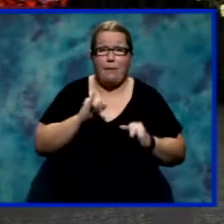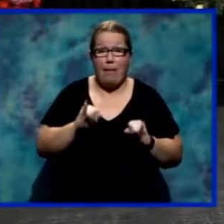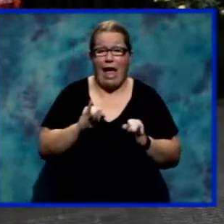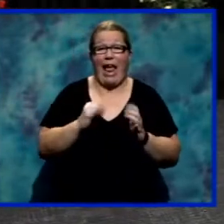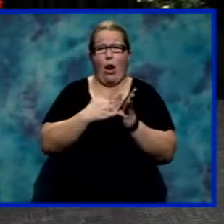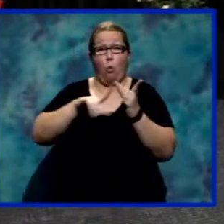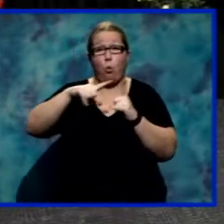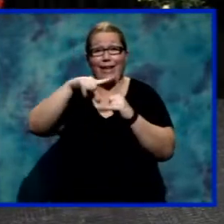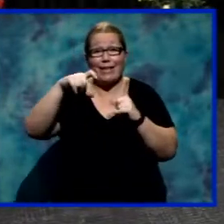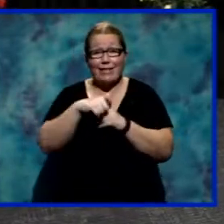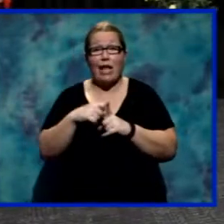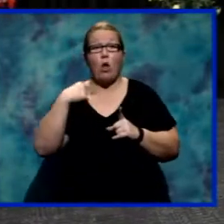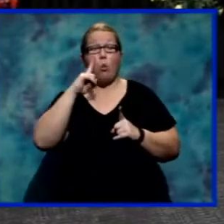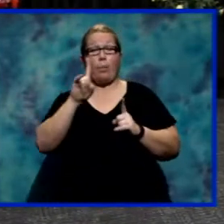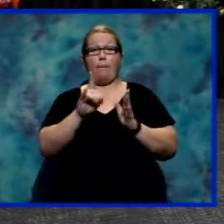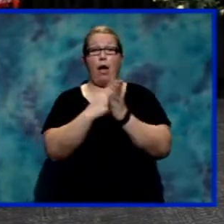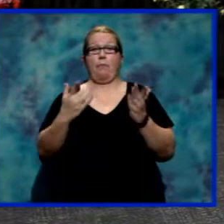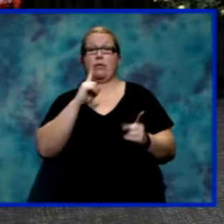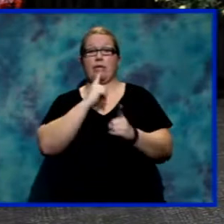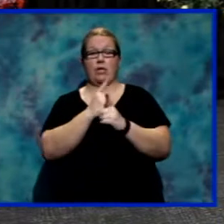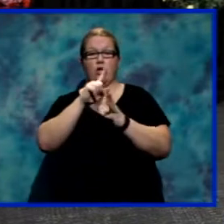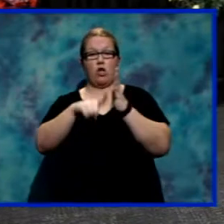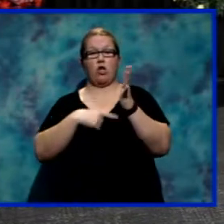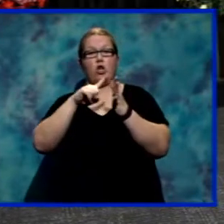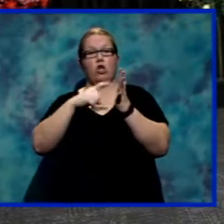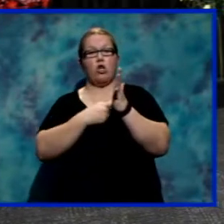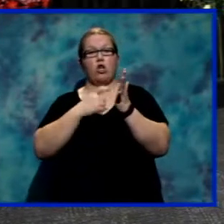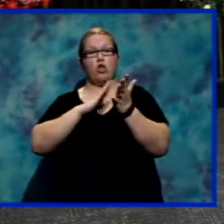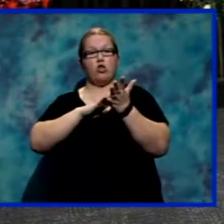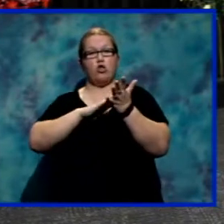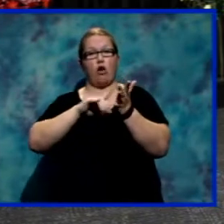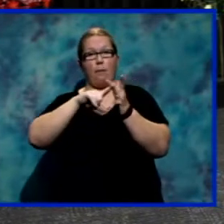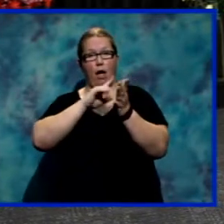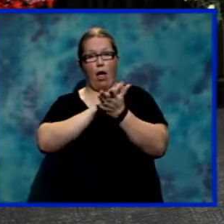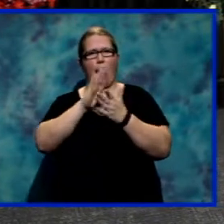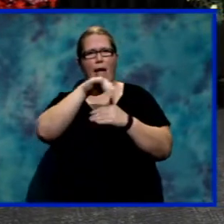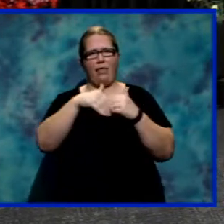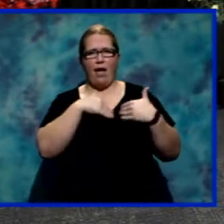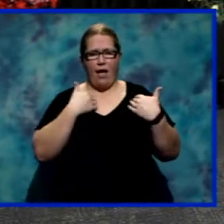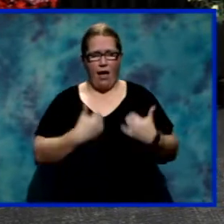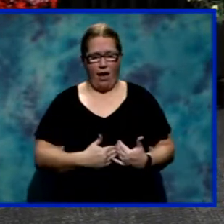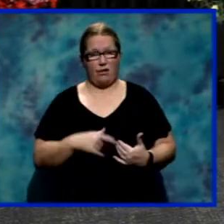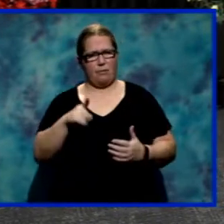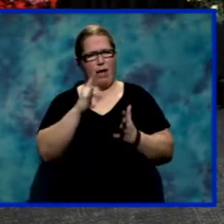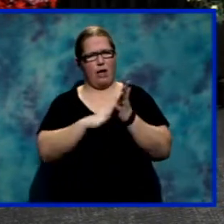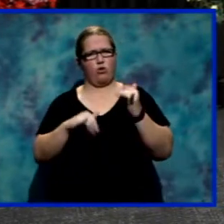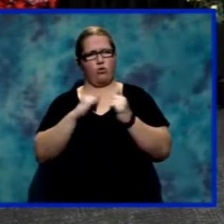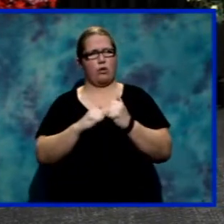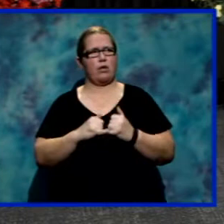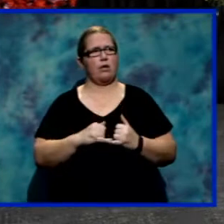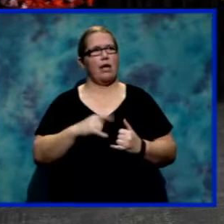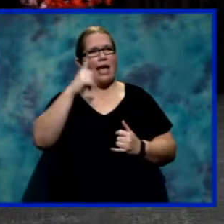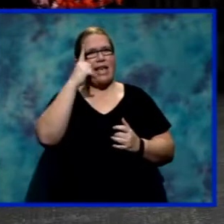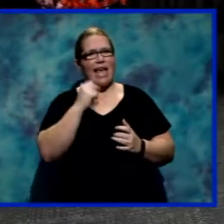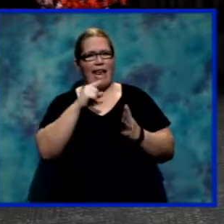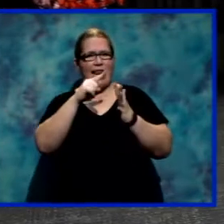wicked. Now look what the Bible says. Jeremiah 13, verse 23, talking about the heart. Oh, this is bad news. Can the